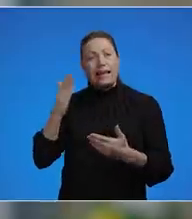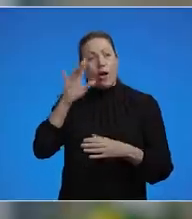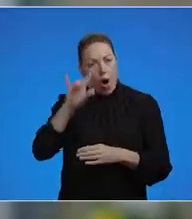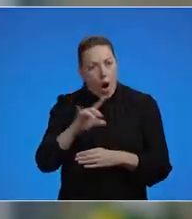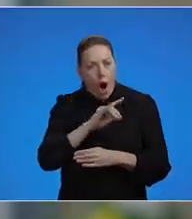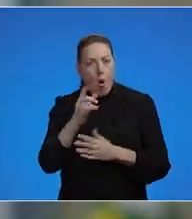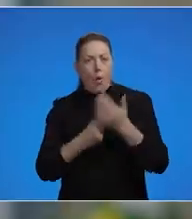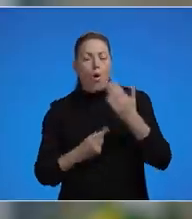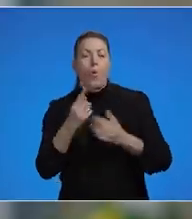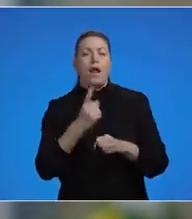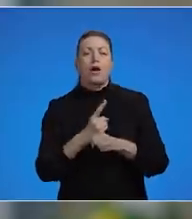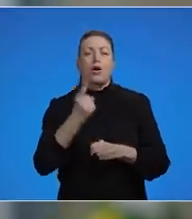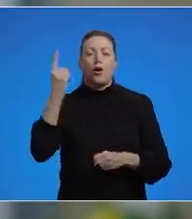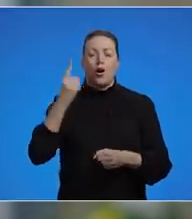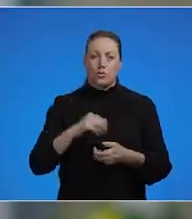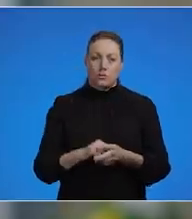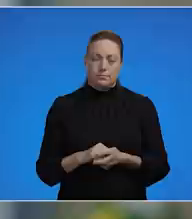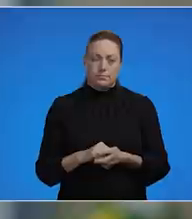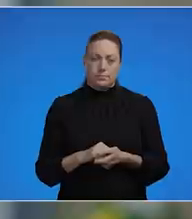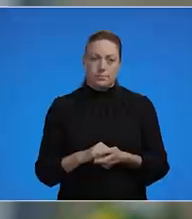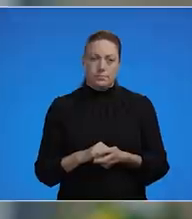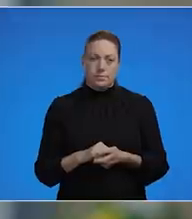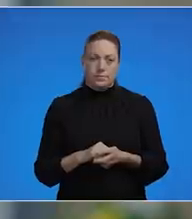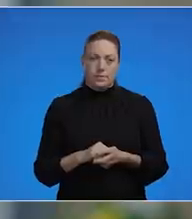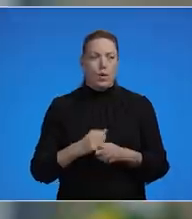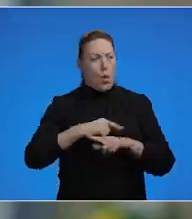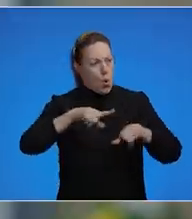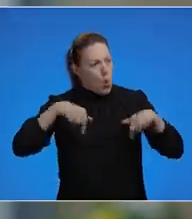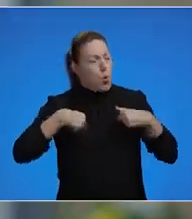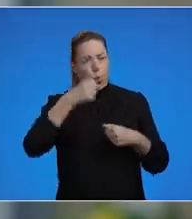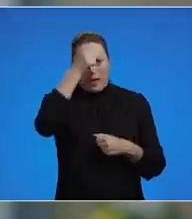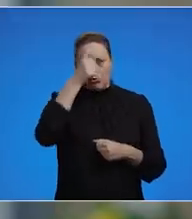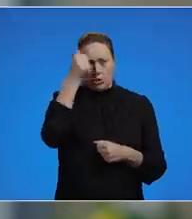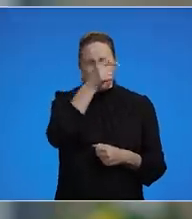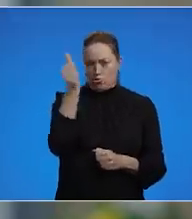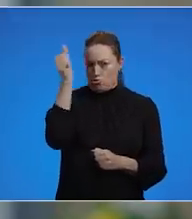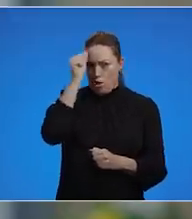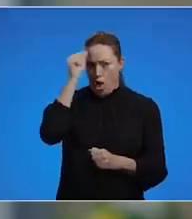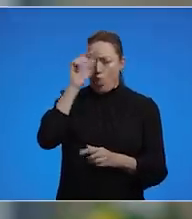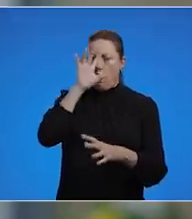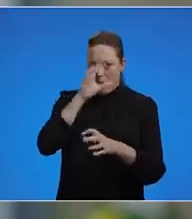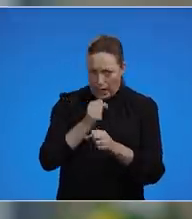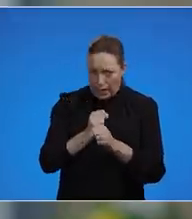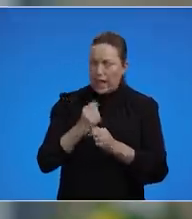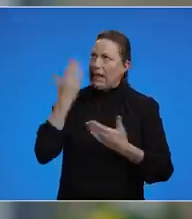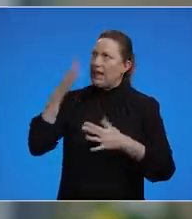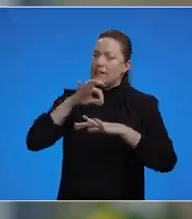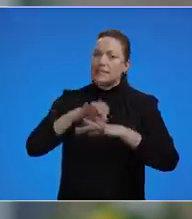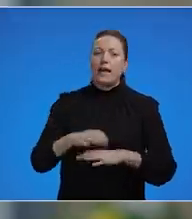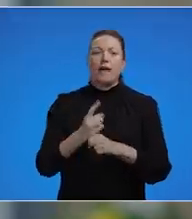God. And later, first Christians will come to believe that he was in fact the Son of